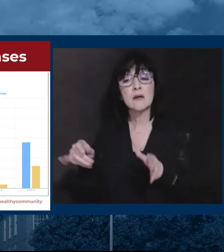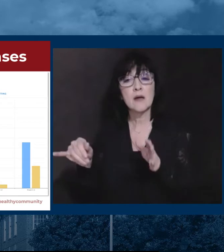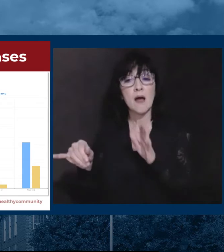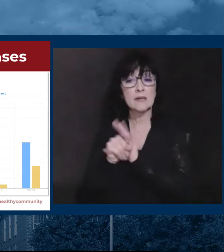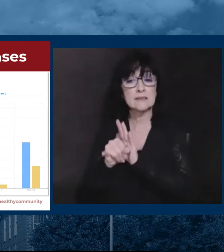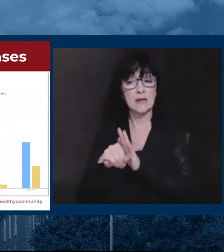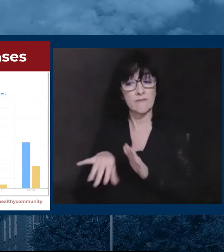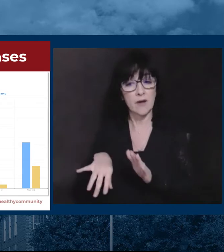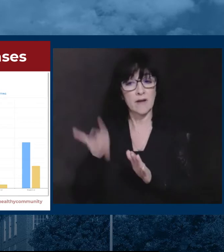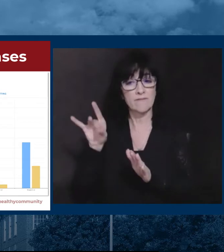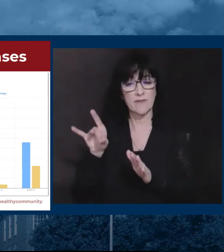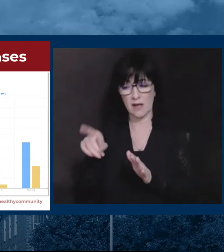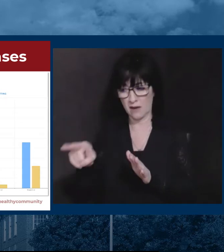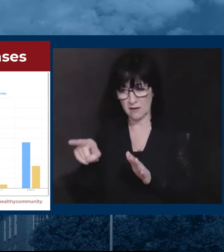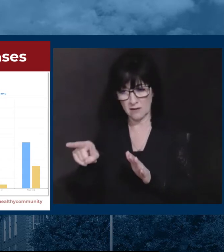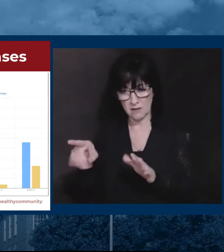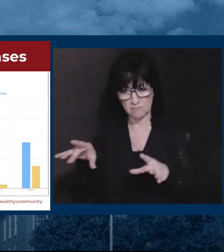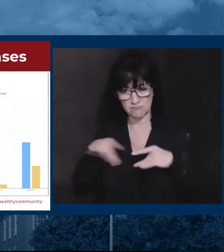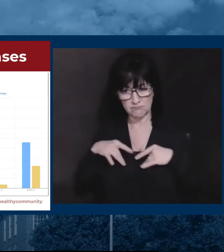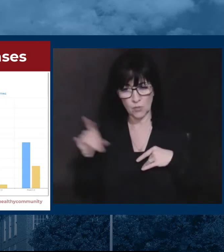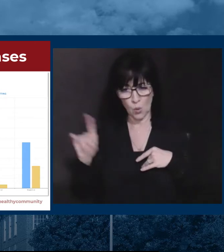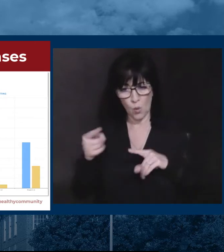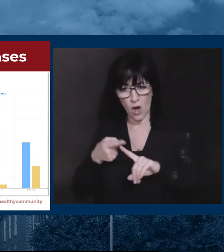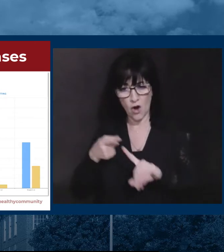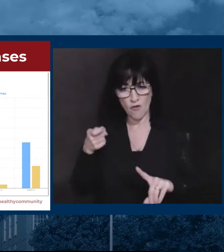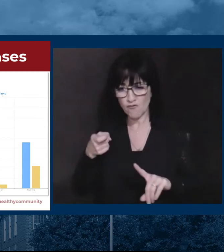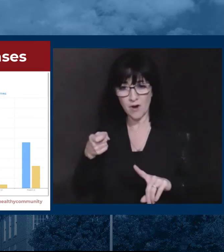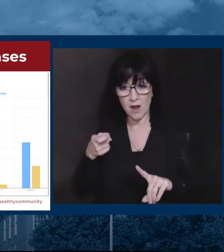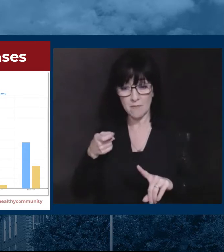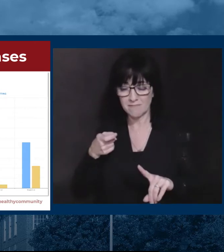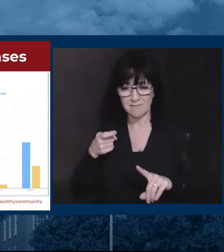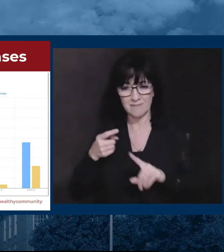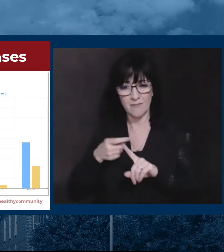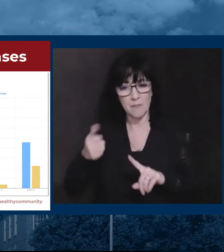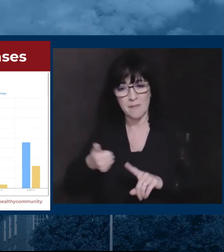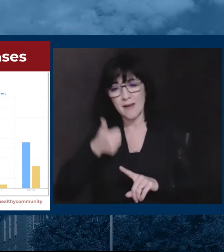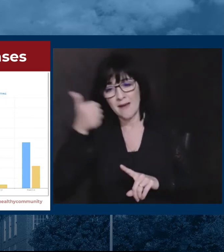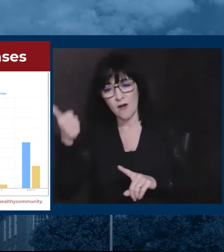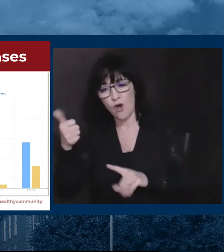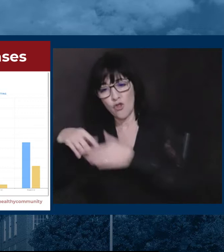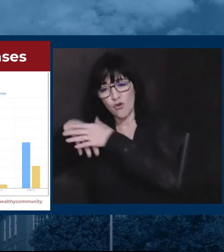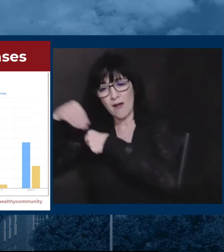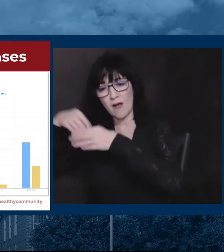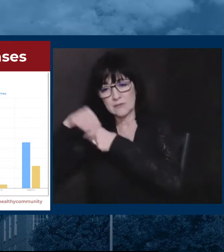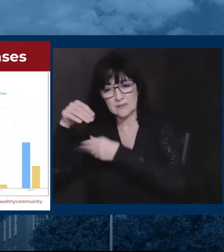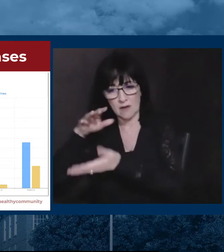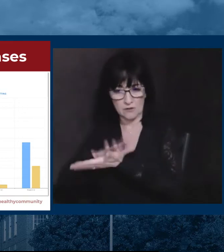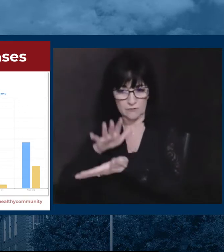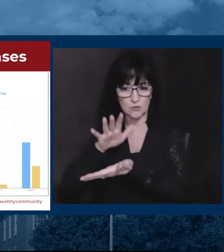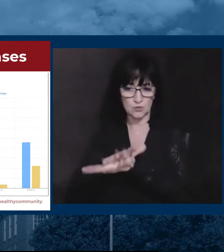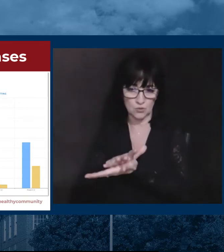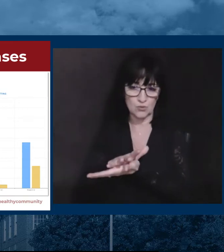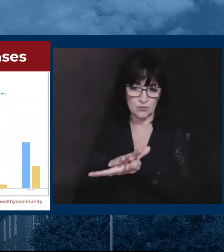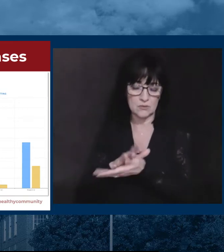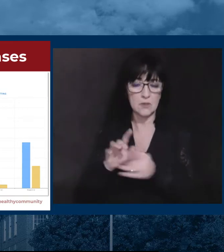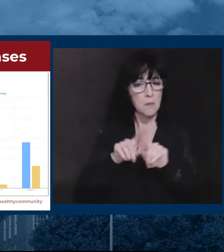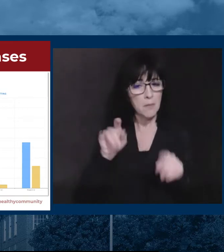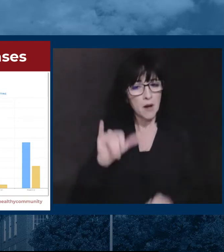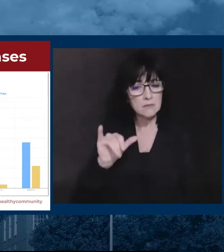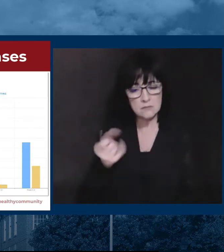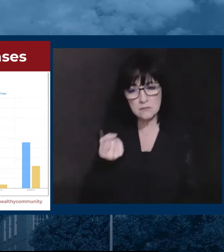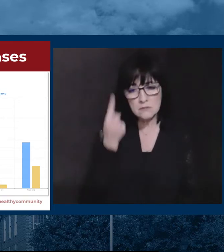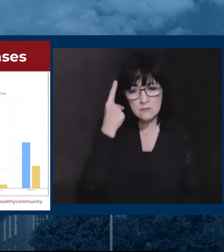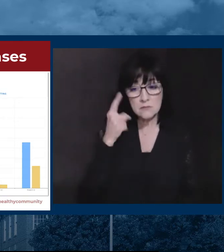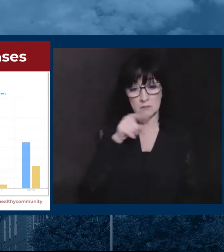But it is an indicator of what the schools are dealing with, and operationally, it certainly impacts the schools.